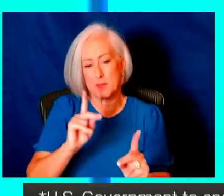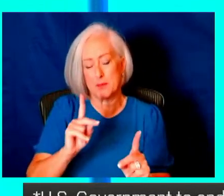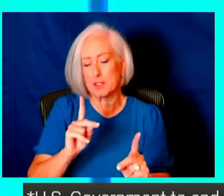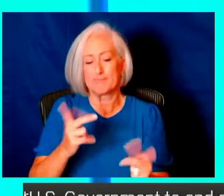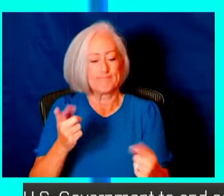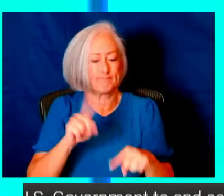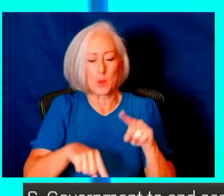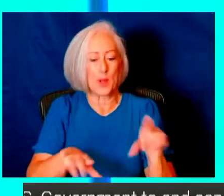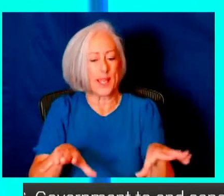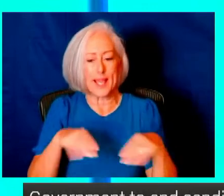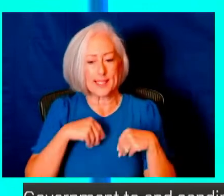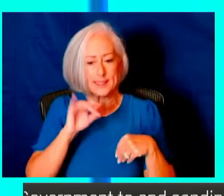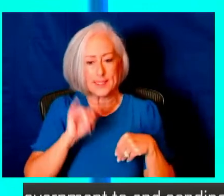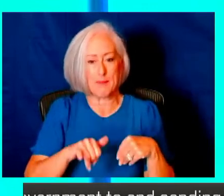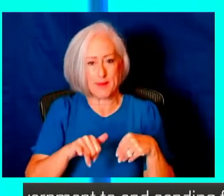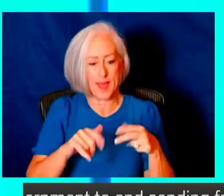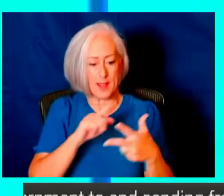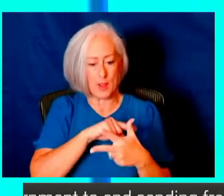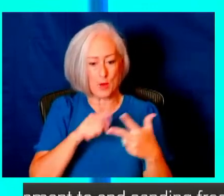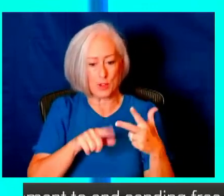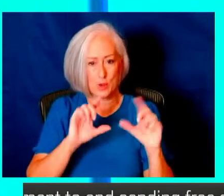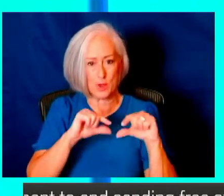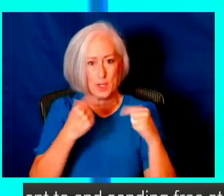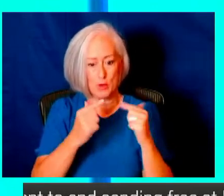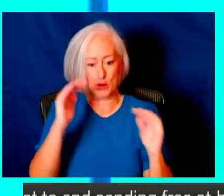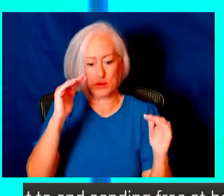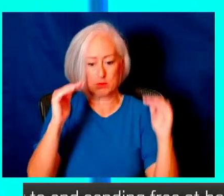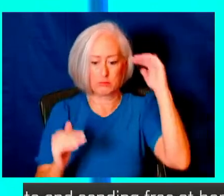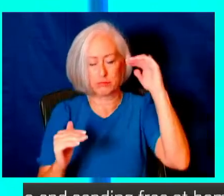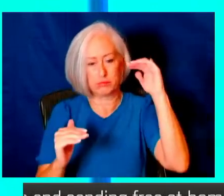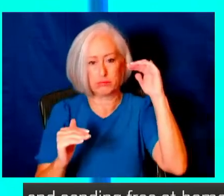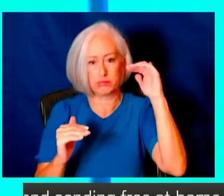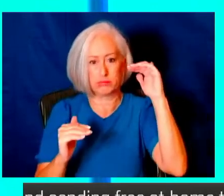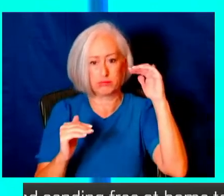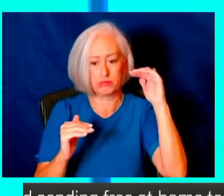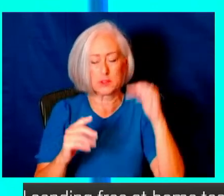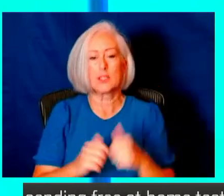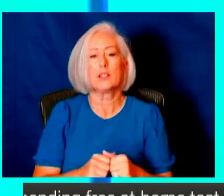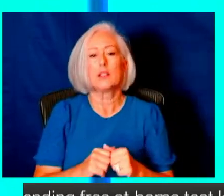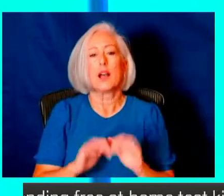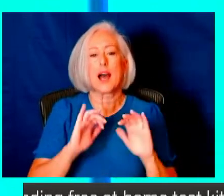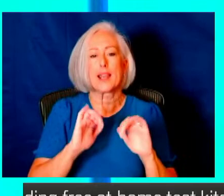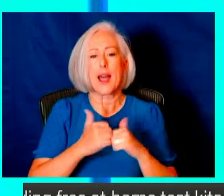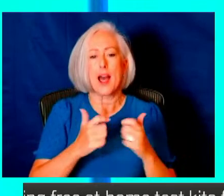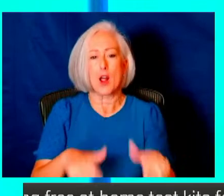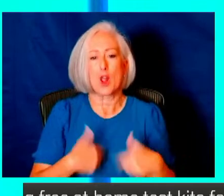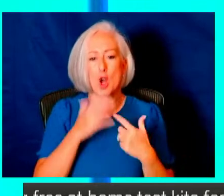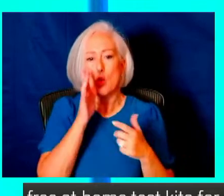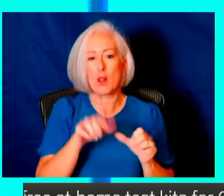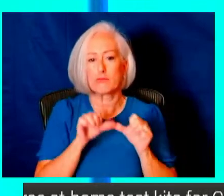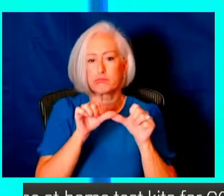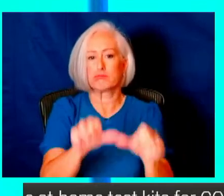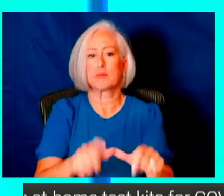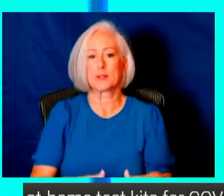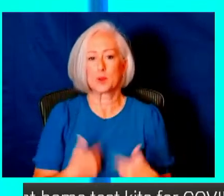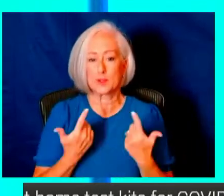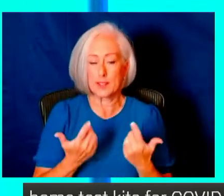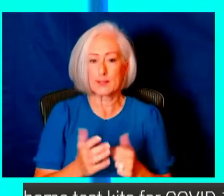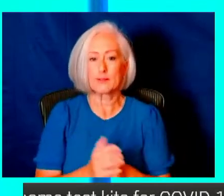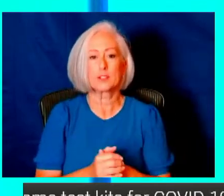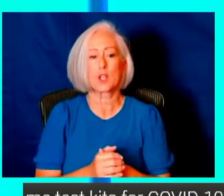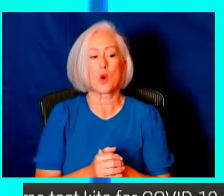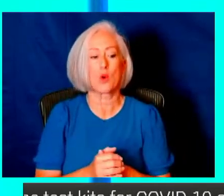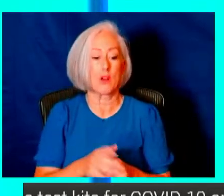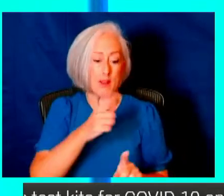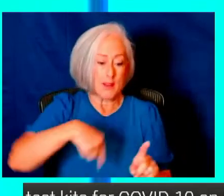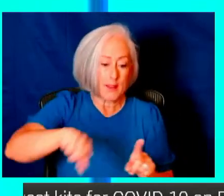is recognize those harms. And that's research that's being done at the University of Kansas Medical Center, and they're partnering with the health